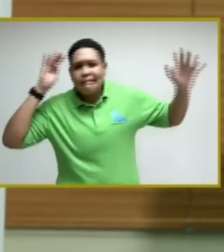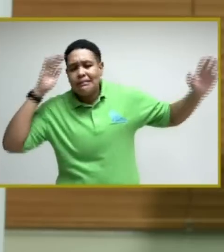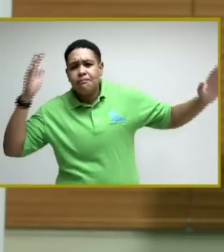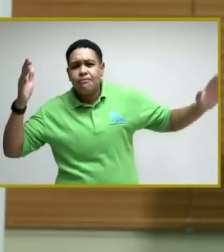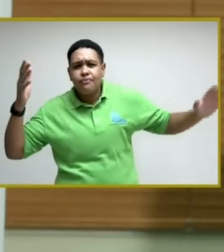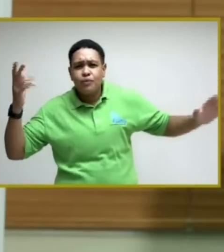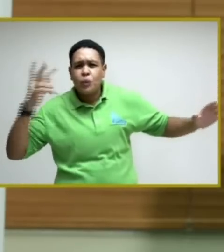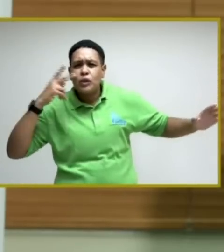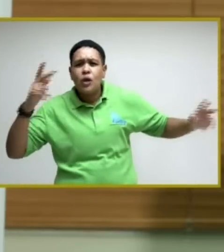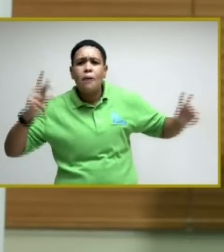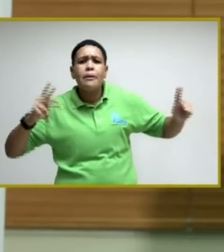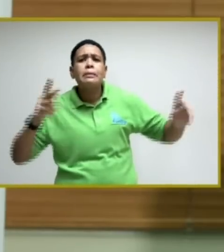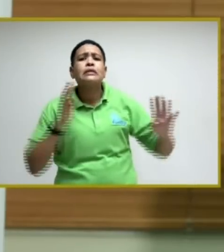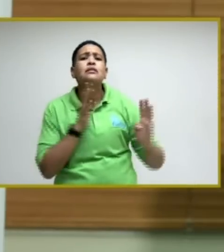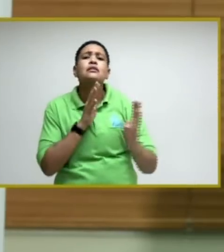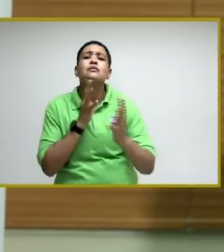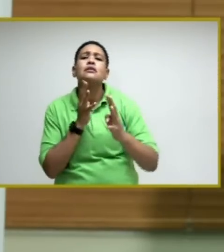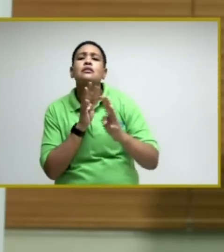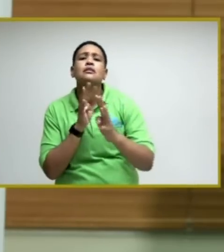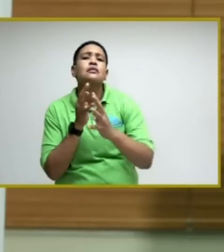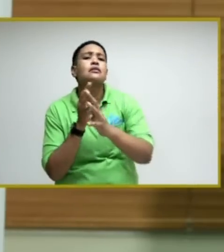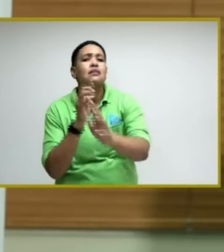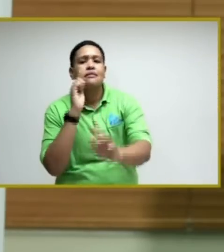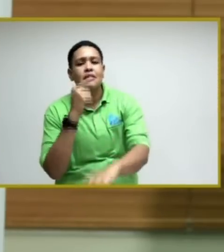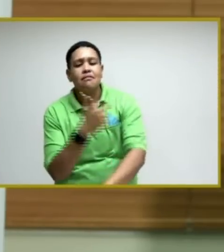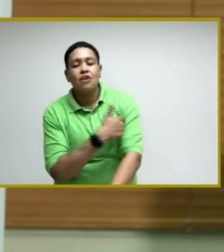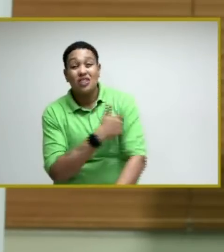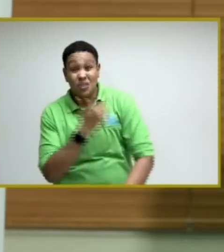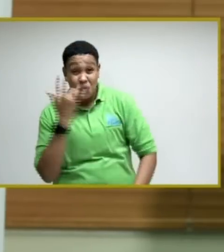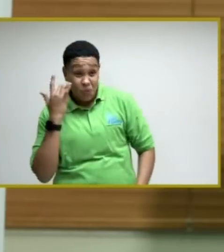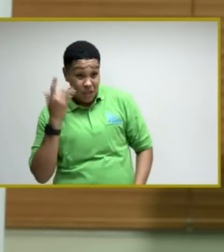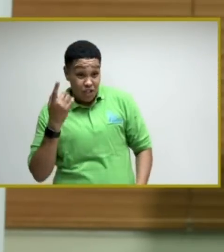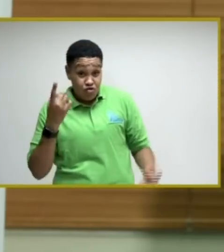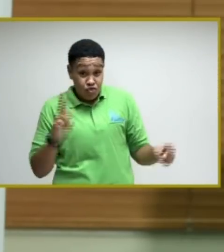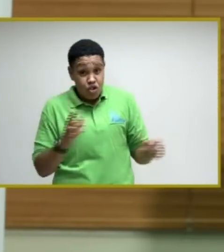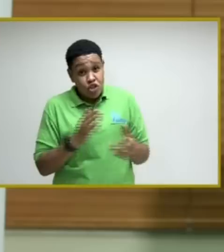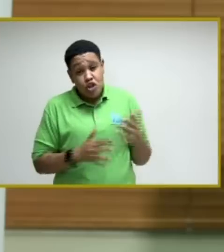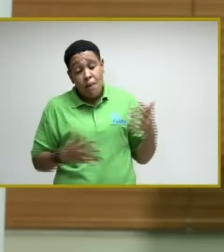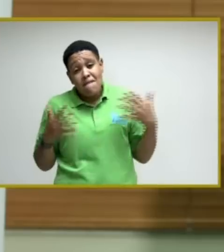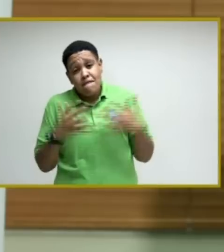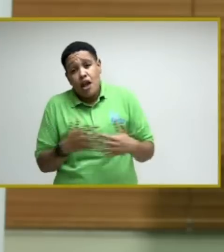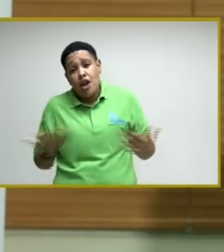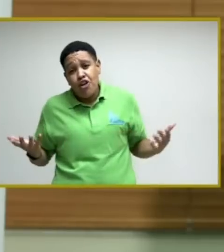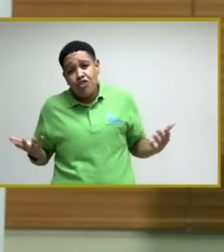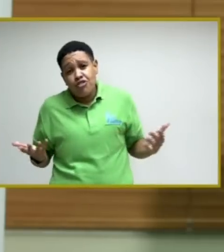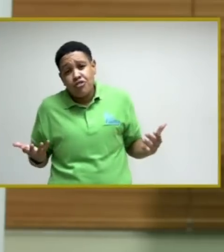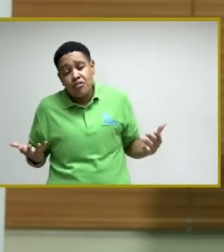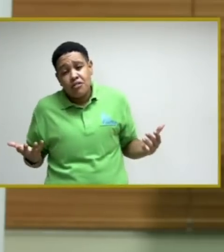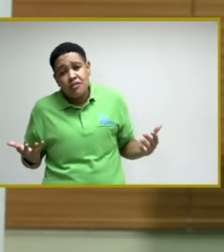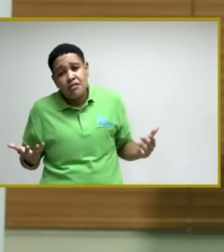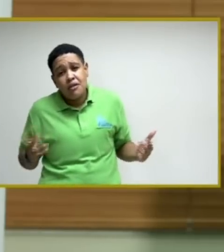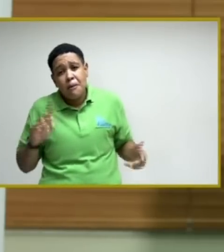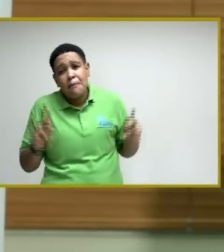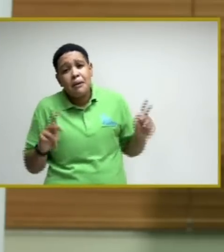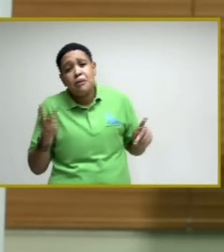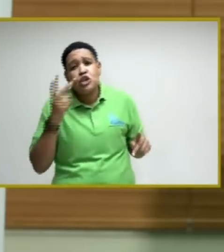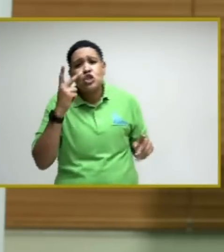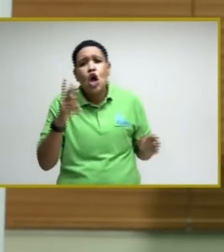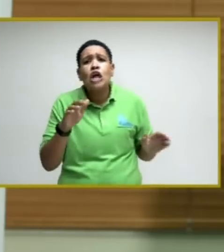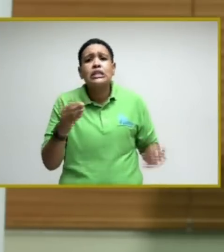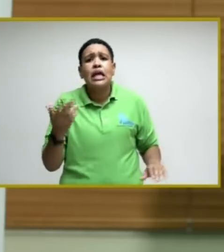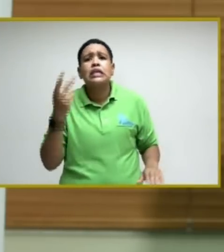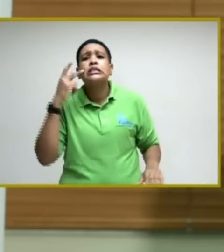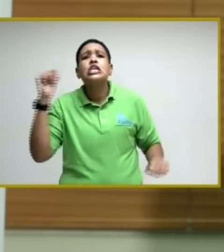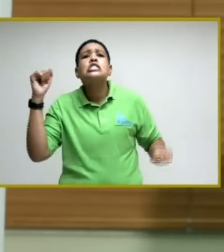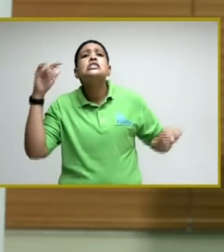that we saw over the past few weeks was a result of some fear, primarily, where persons saw the deaths, saw the